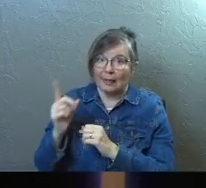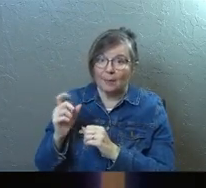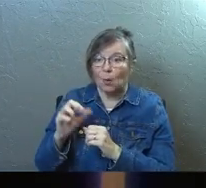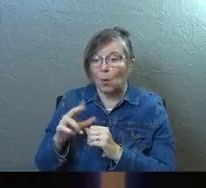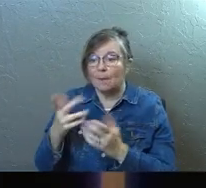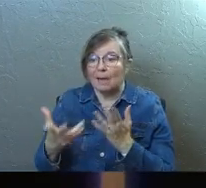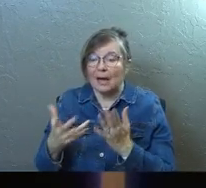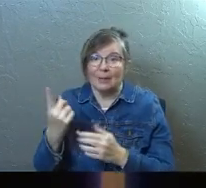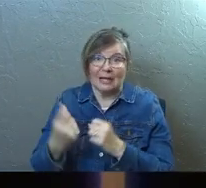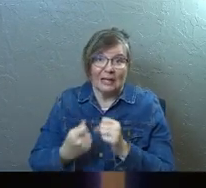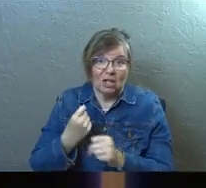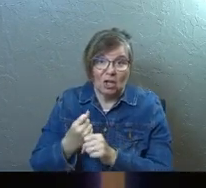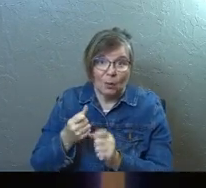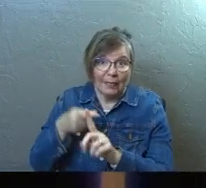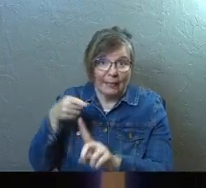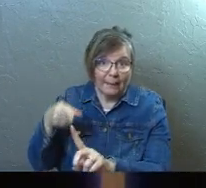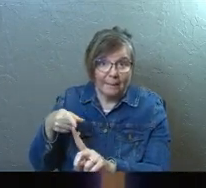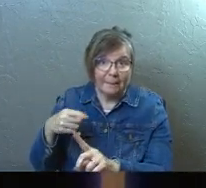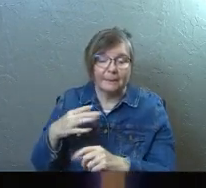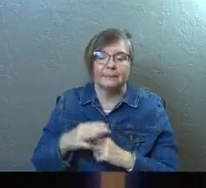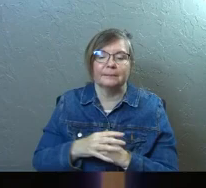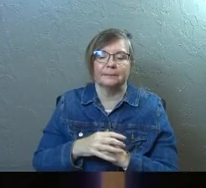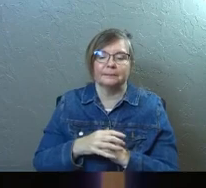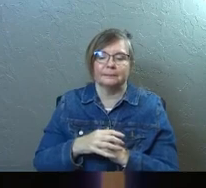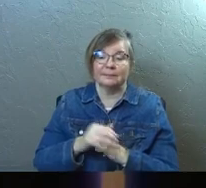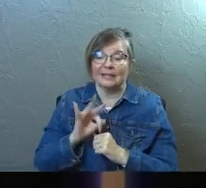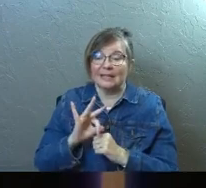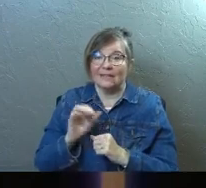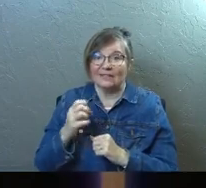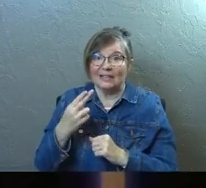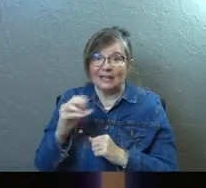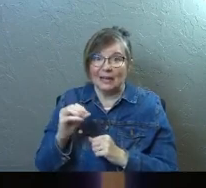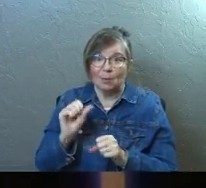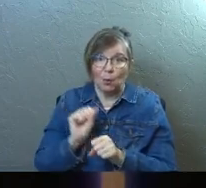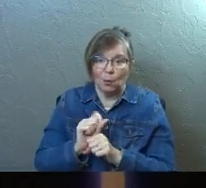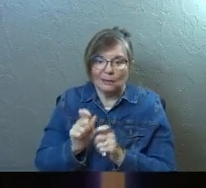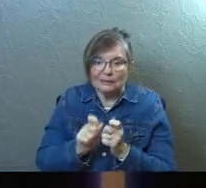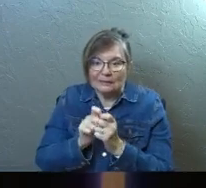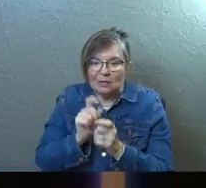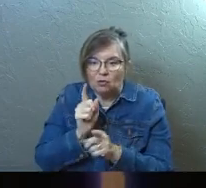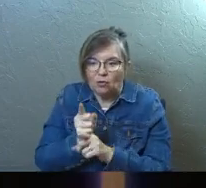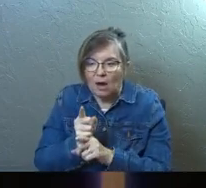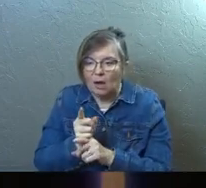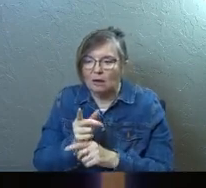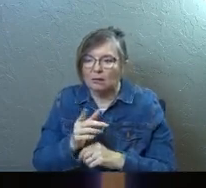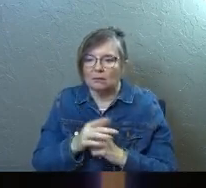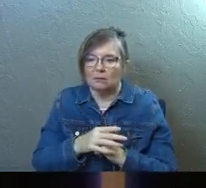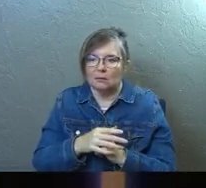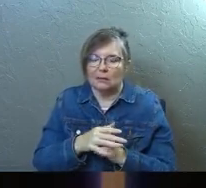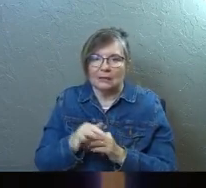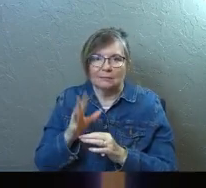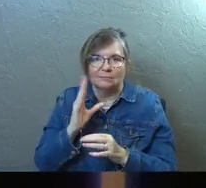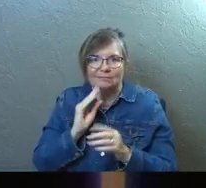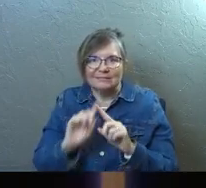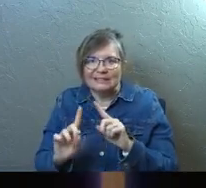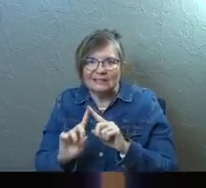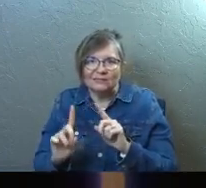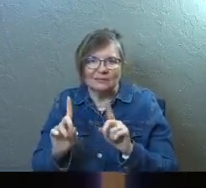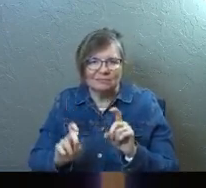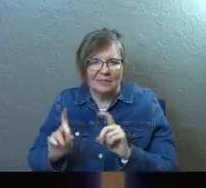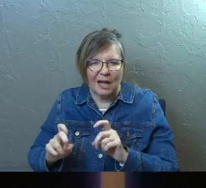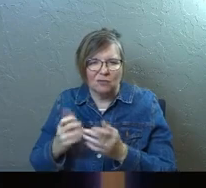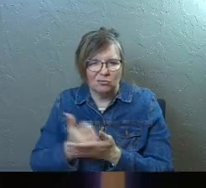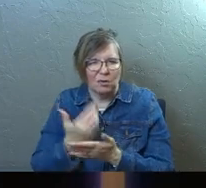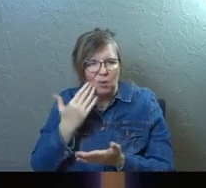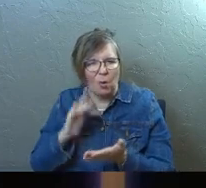or possibly a year or, you know, if the chemo worked just right and experimental drugs and all, you